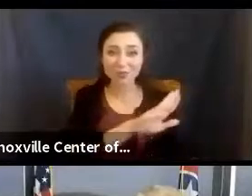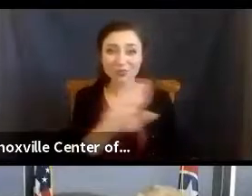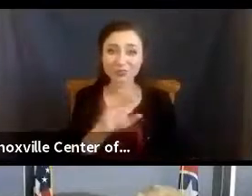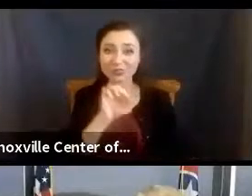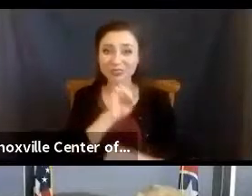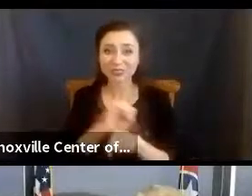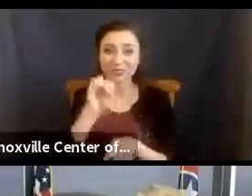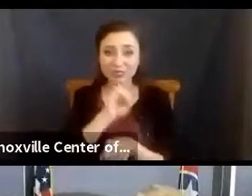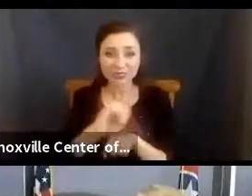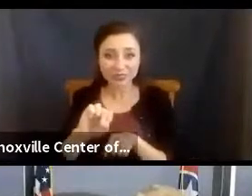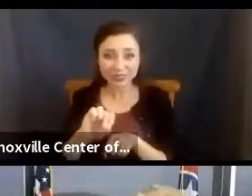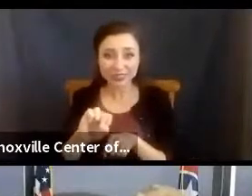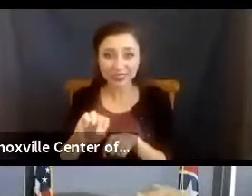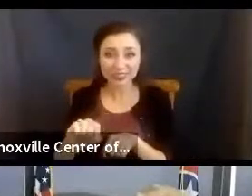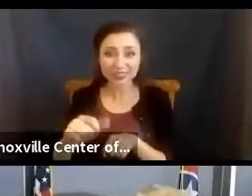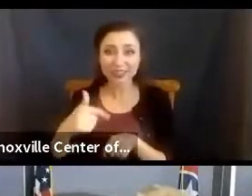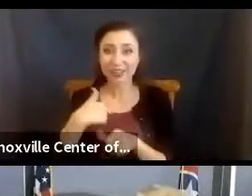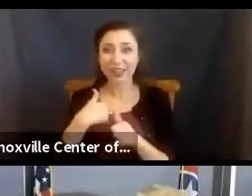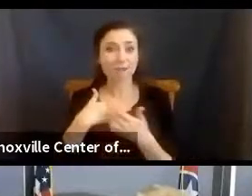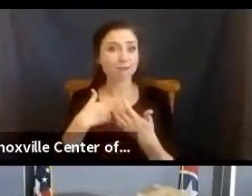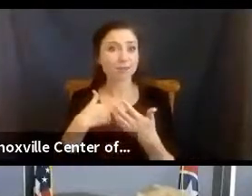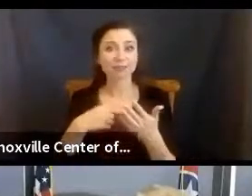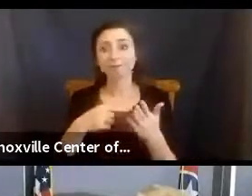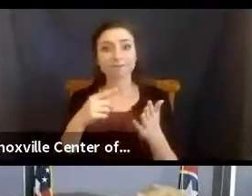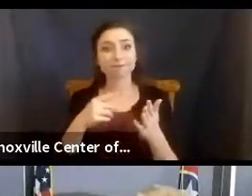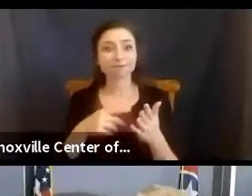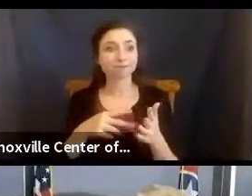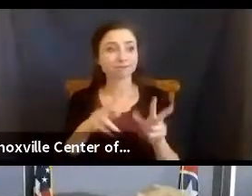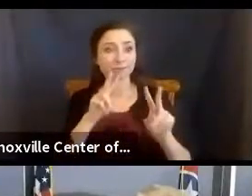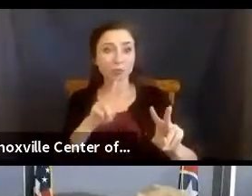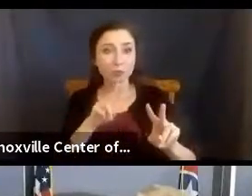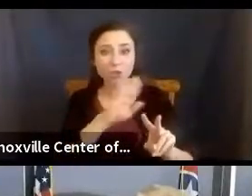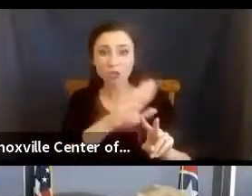I know I followed some of your meetings and they've been long and